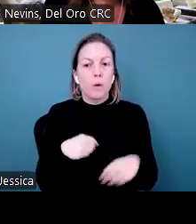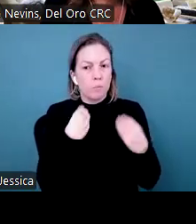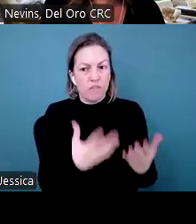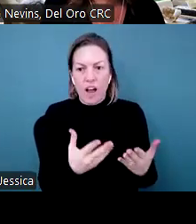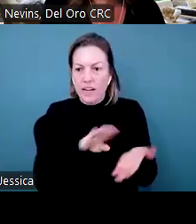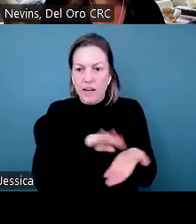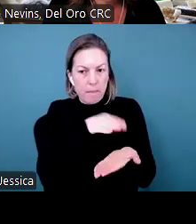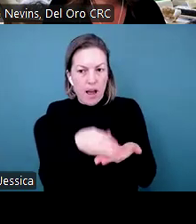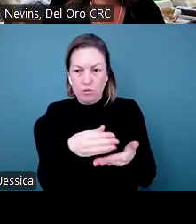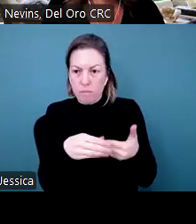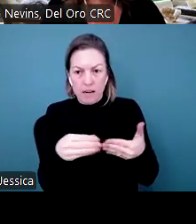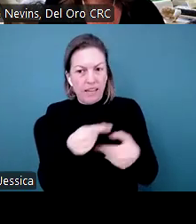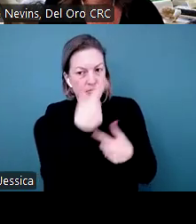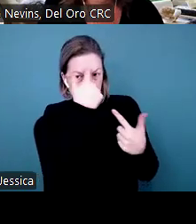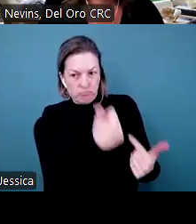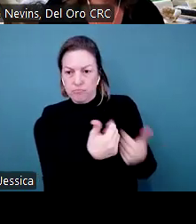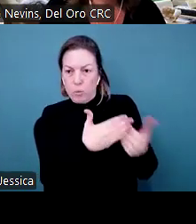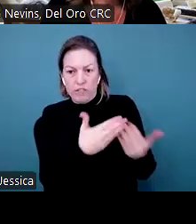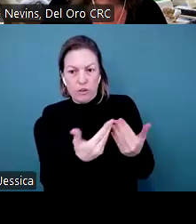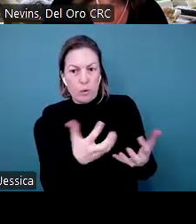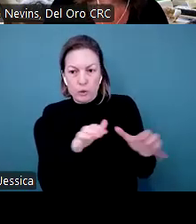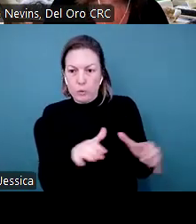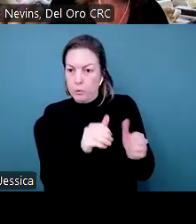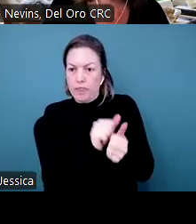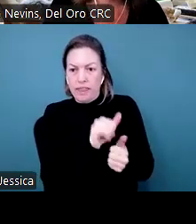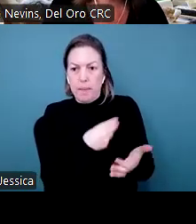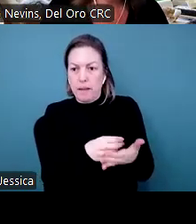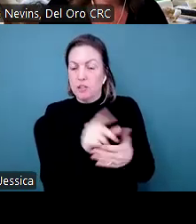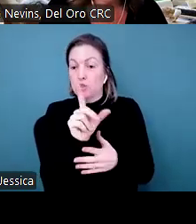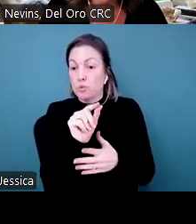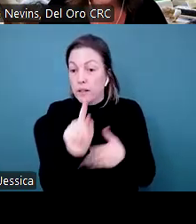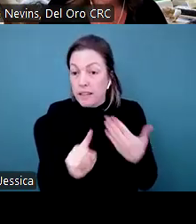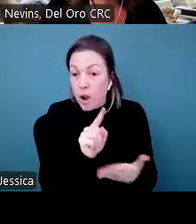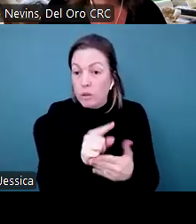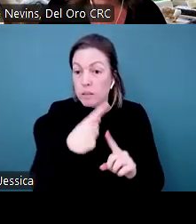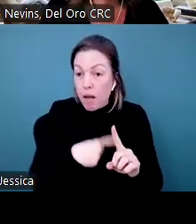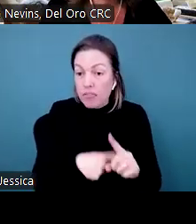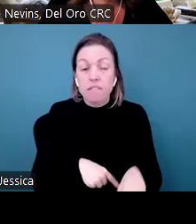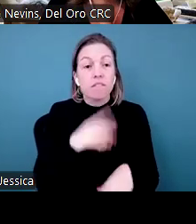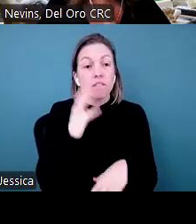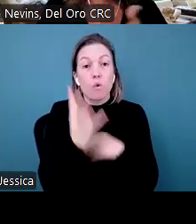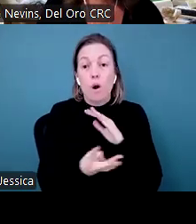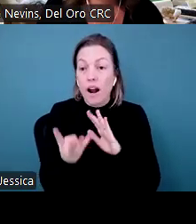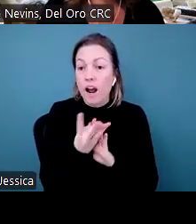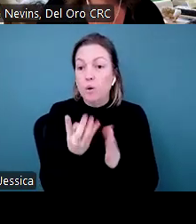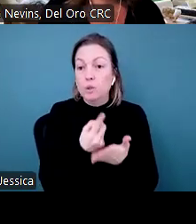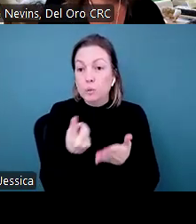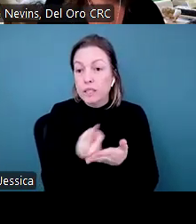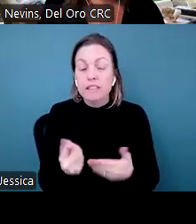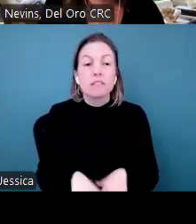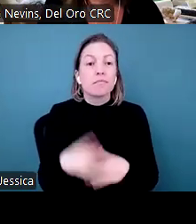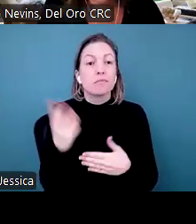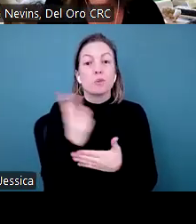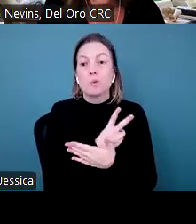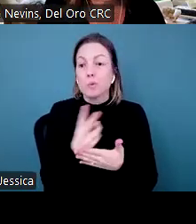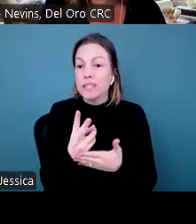money however they wish. 20 hours a month, could be 4 hours a week, it could be 2 weeks in an